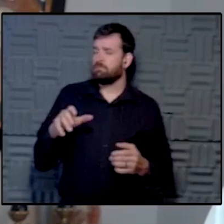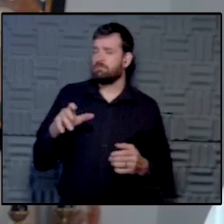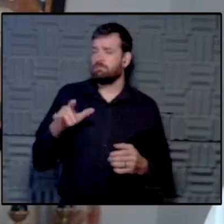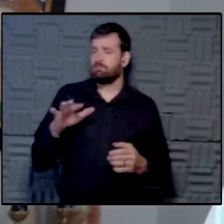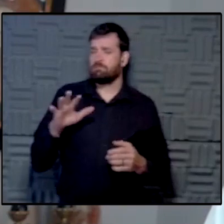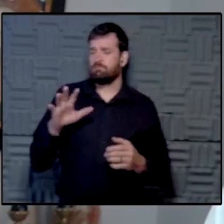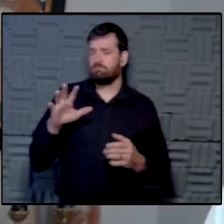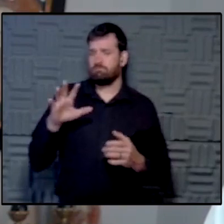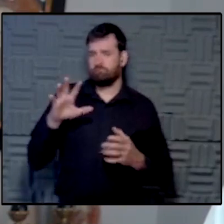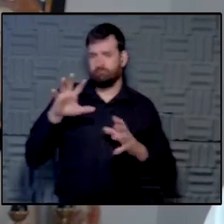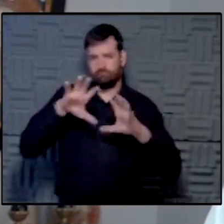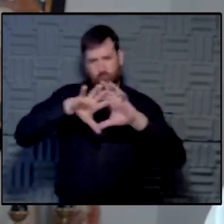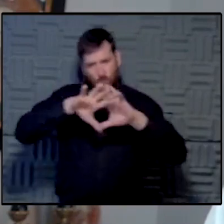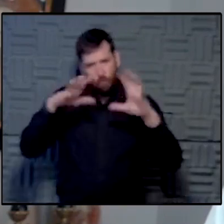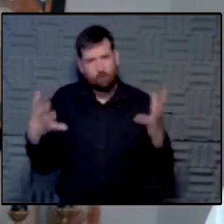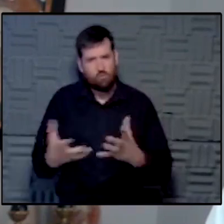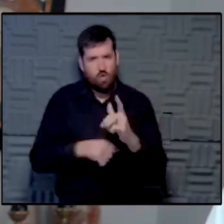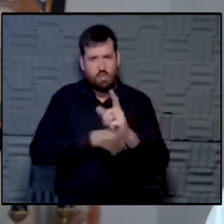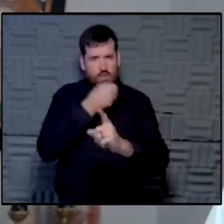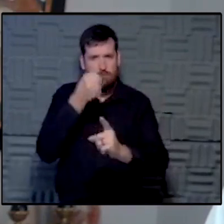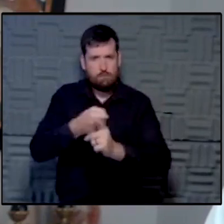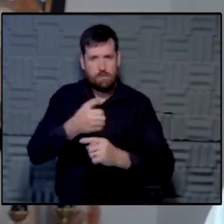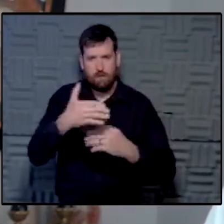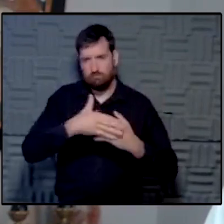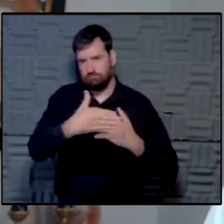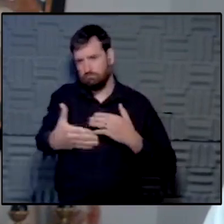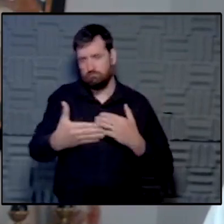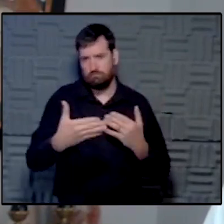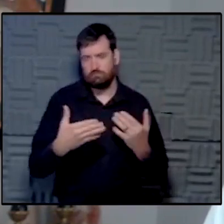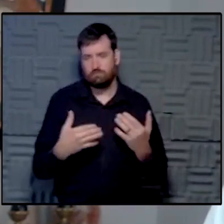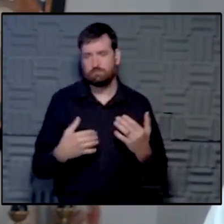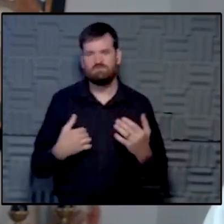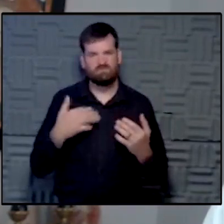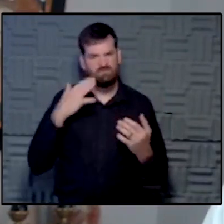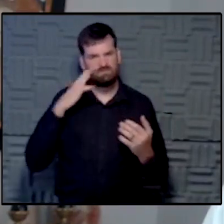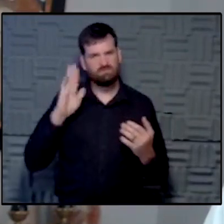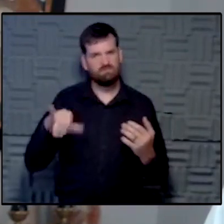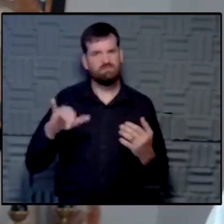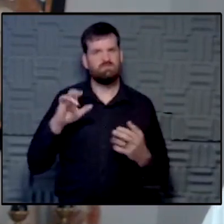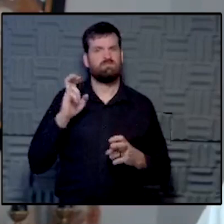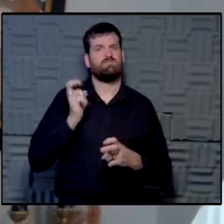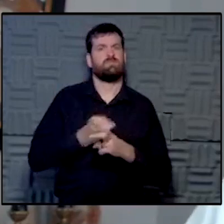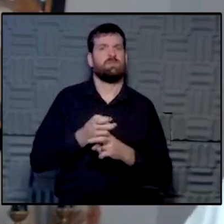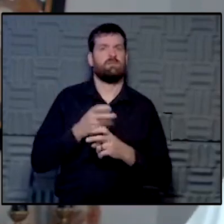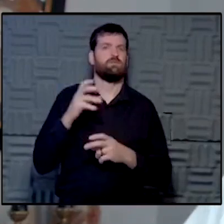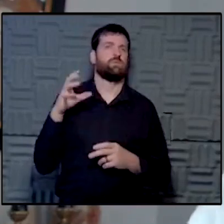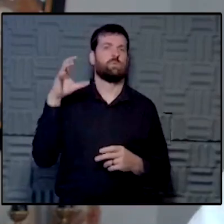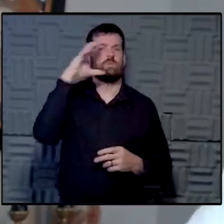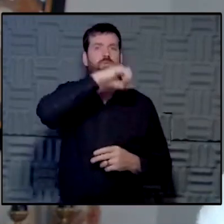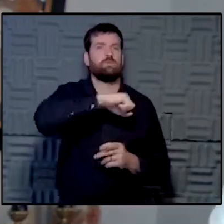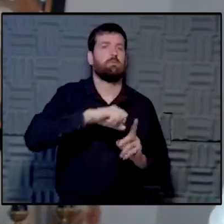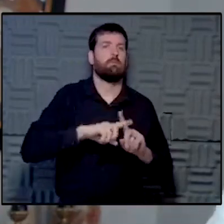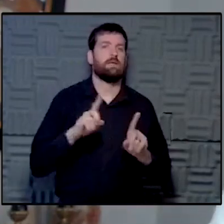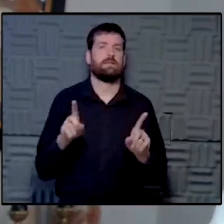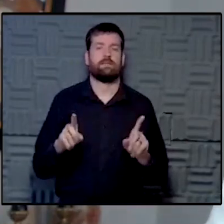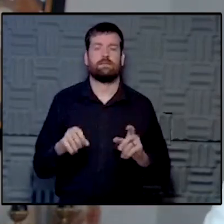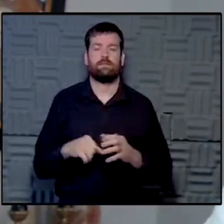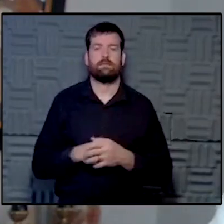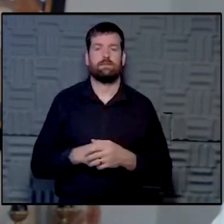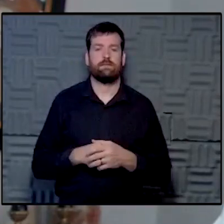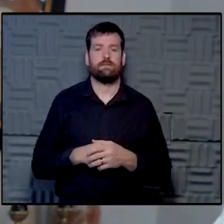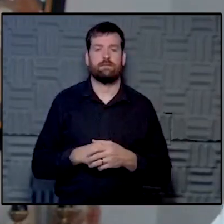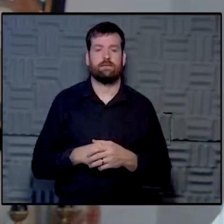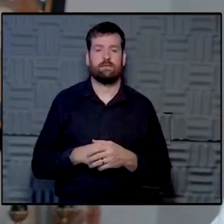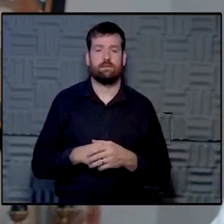the overall impact that this could have going forward. I know that's kind of hard to grasp at this point, but we